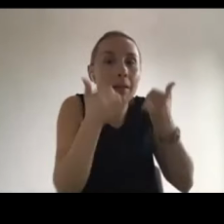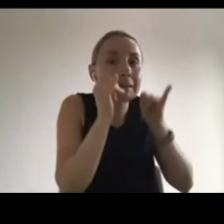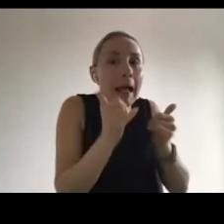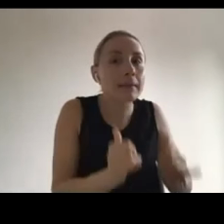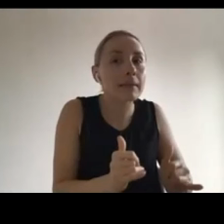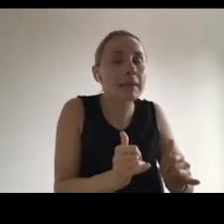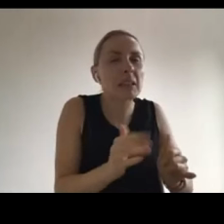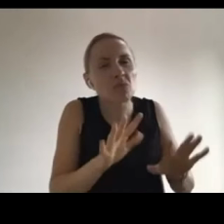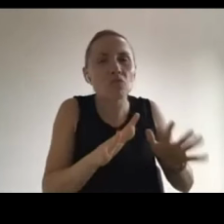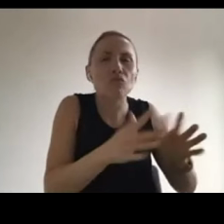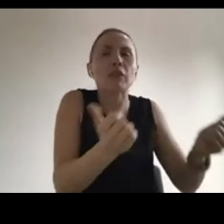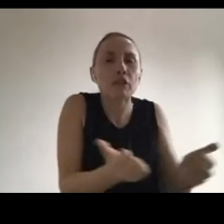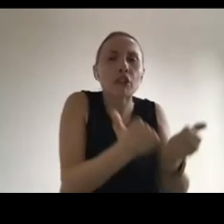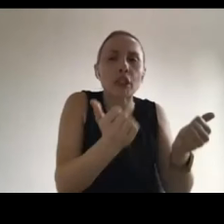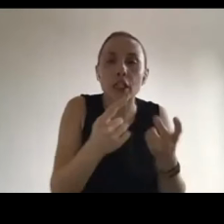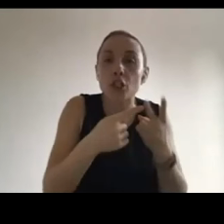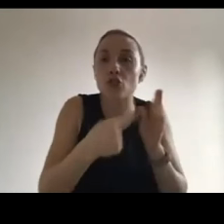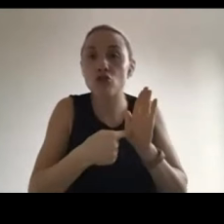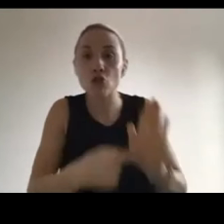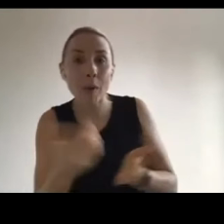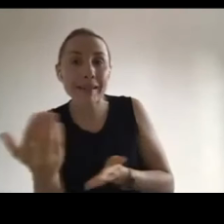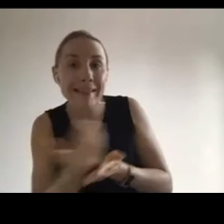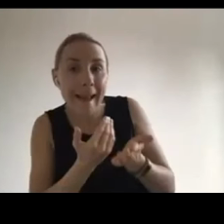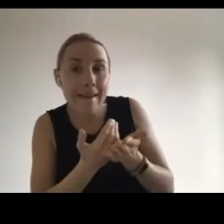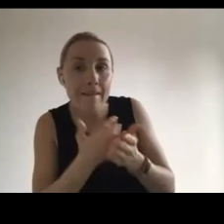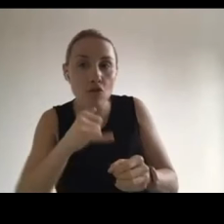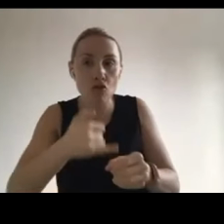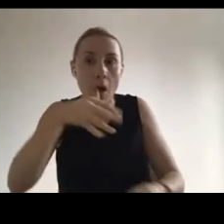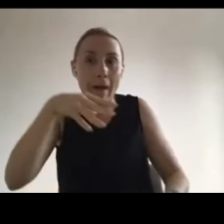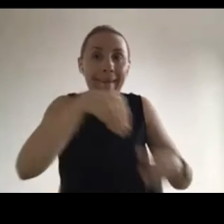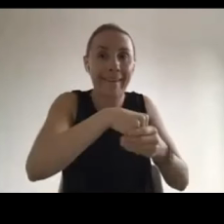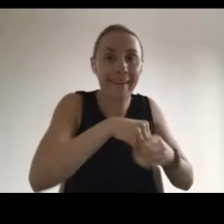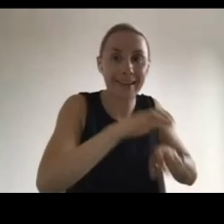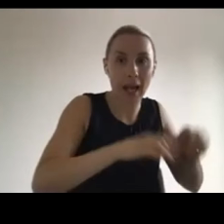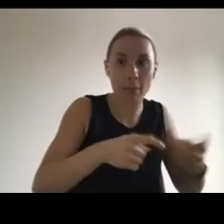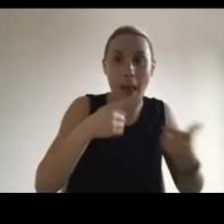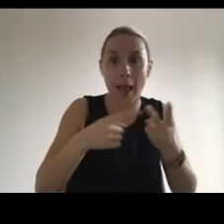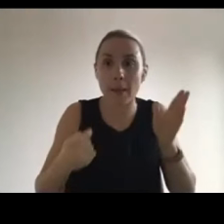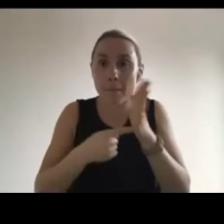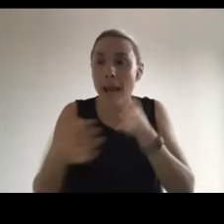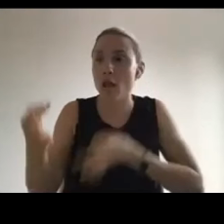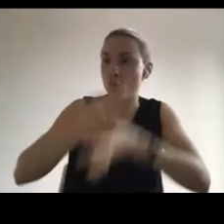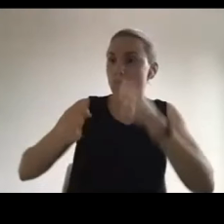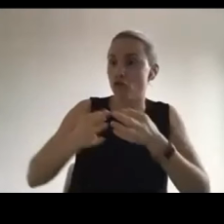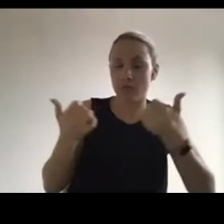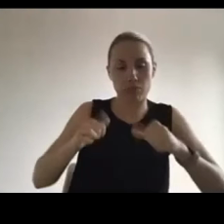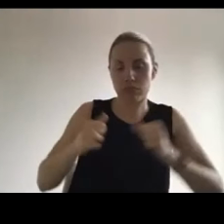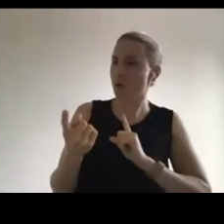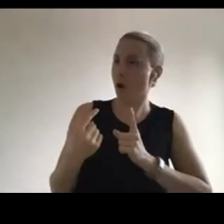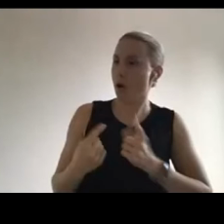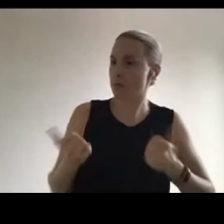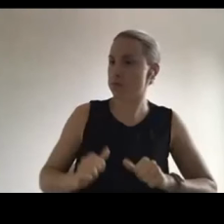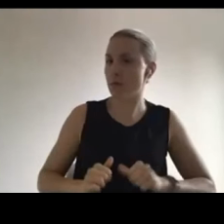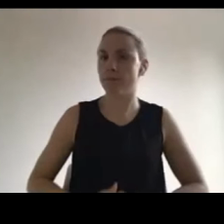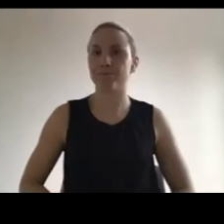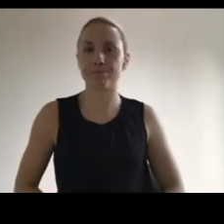that the drug is safe in the animal, and when the main questions have been answered. David just alluded to the best delivery method. We